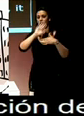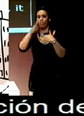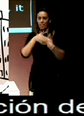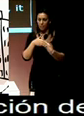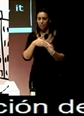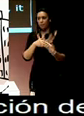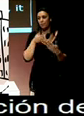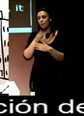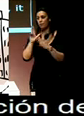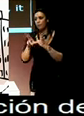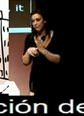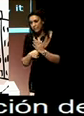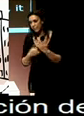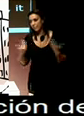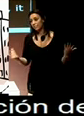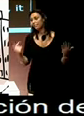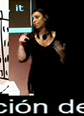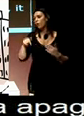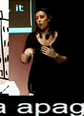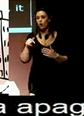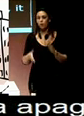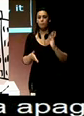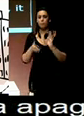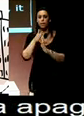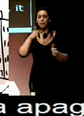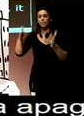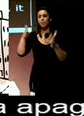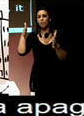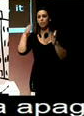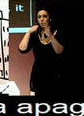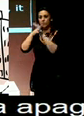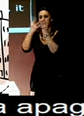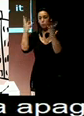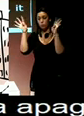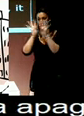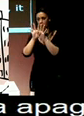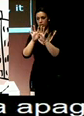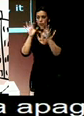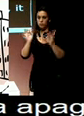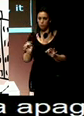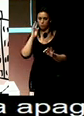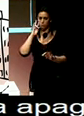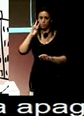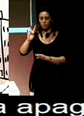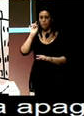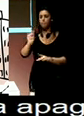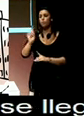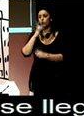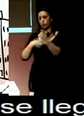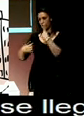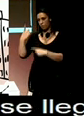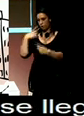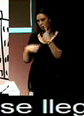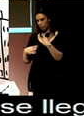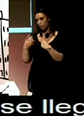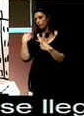As you arrived there a bit later, it wasn't accessible, but today you can see it, you can